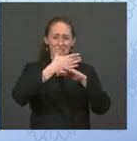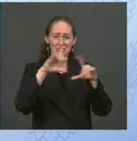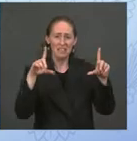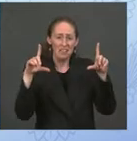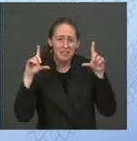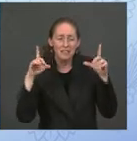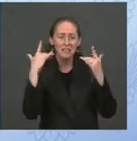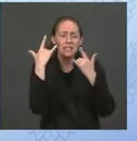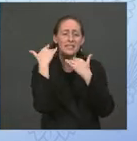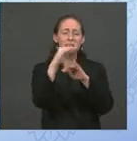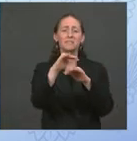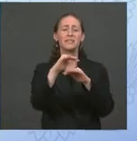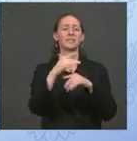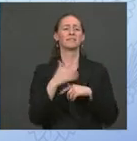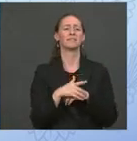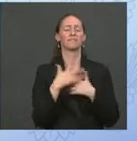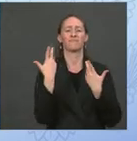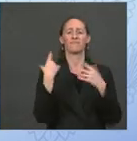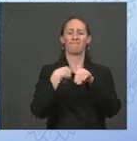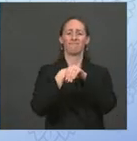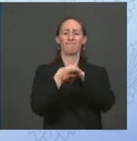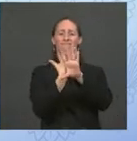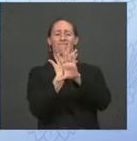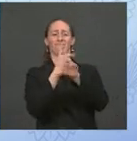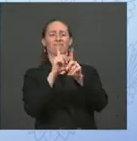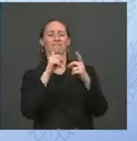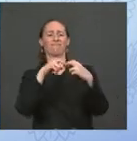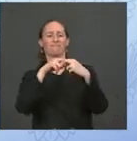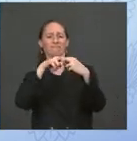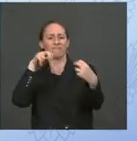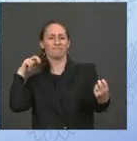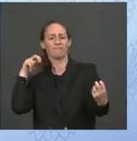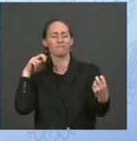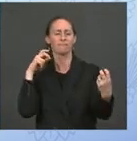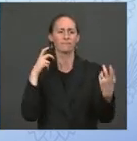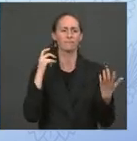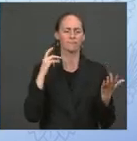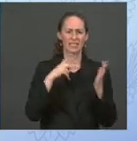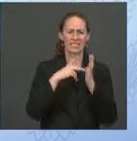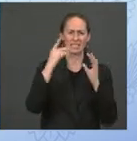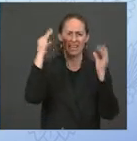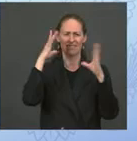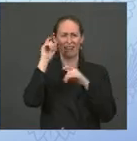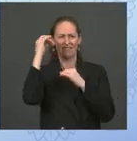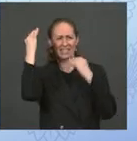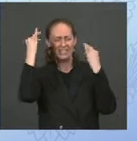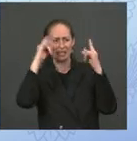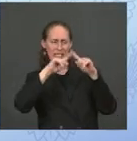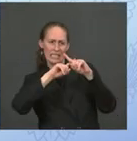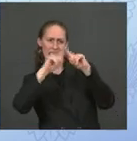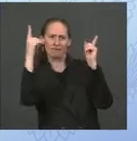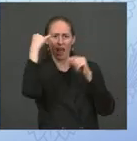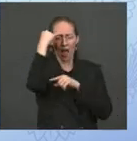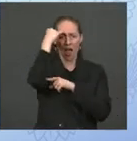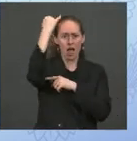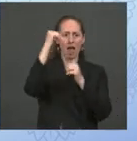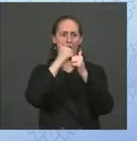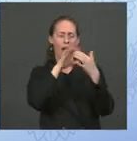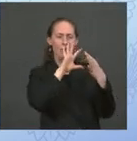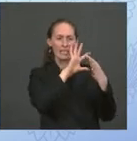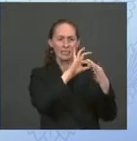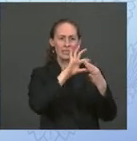classroom, teachers found new and innovative ways to connect. You